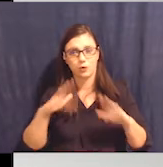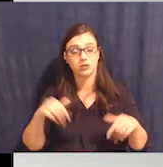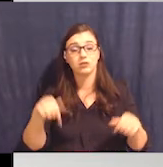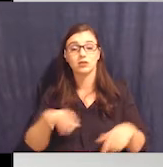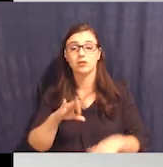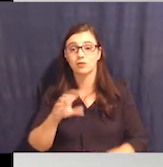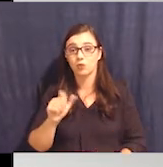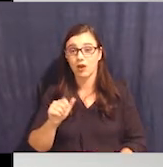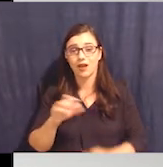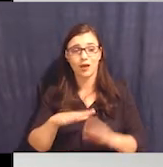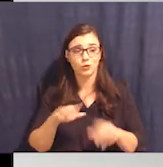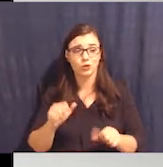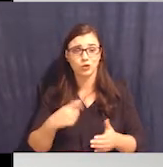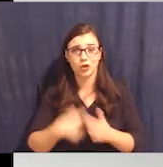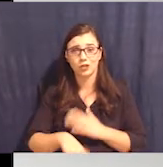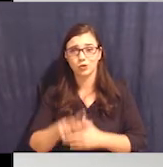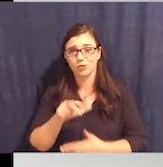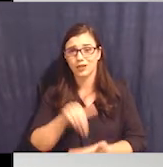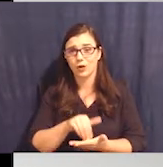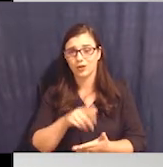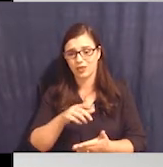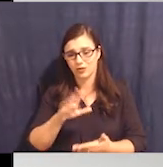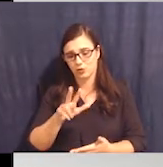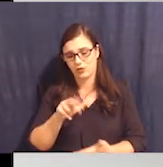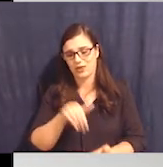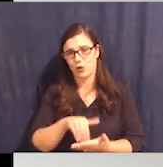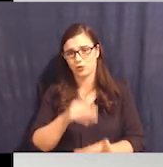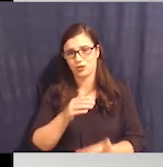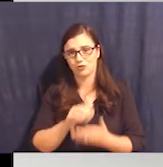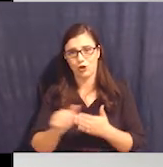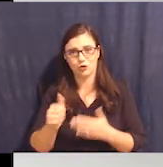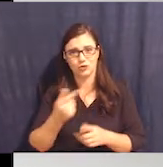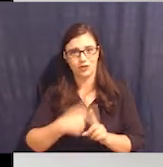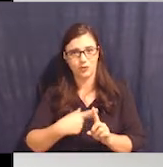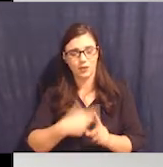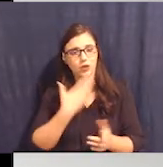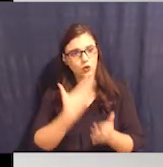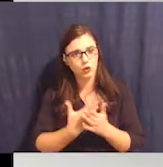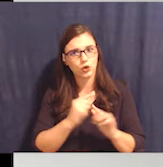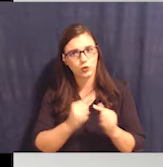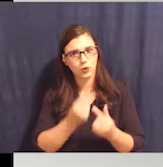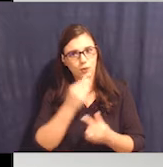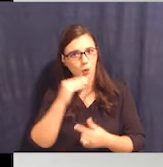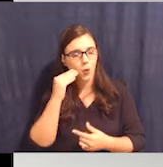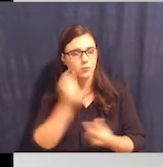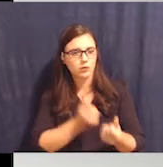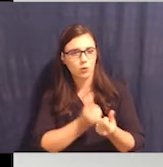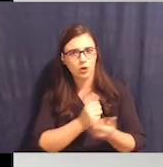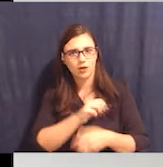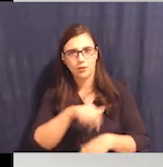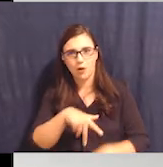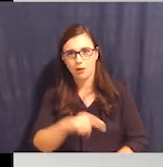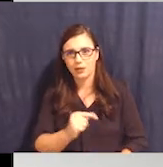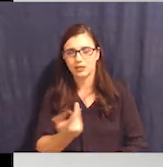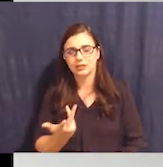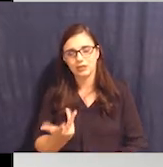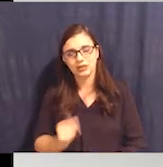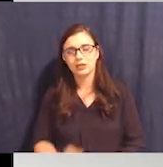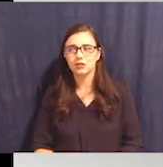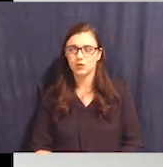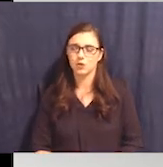live? Housing. Here in Florida, housing could cost $3,000 a month in a really good group home or supported apartment